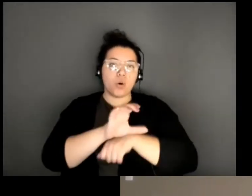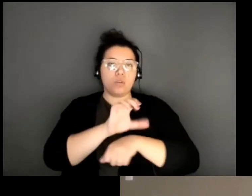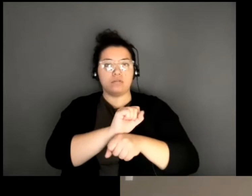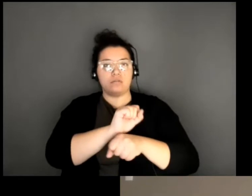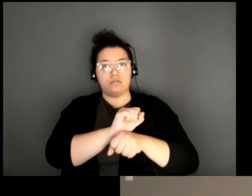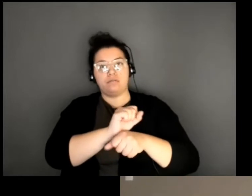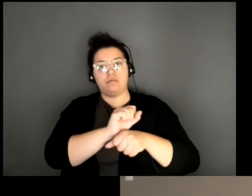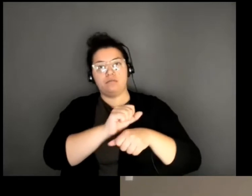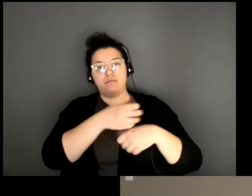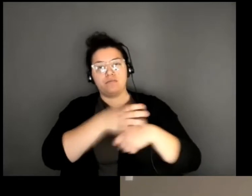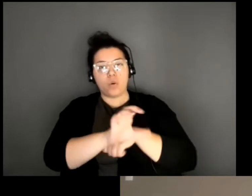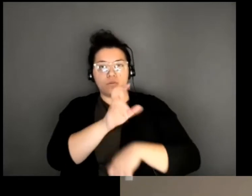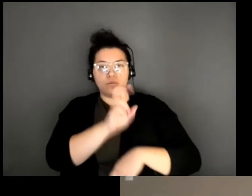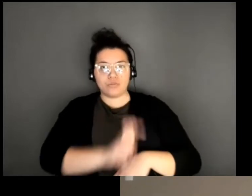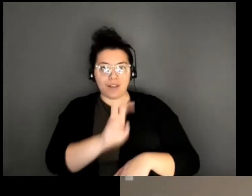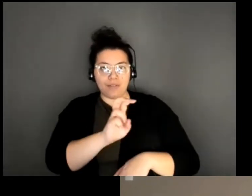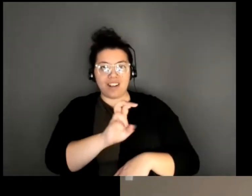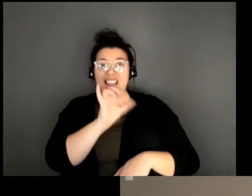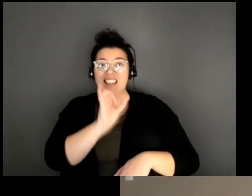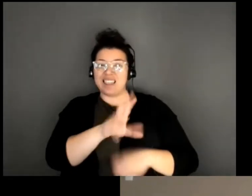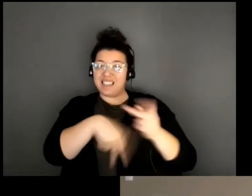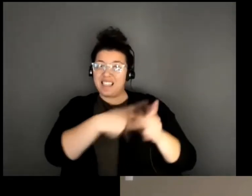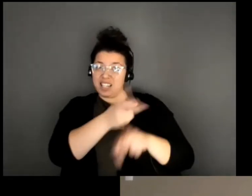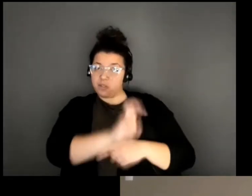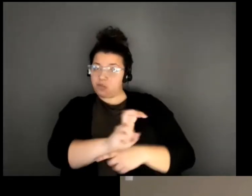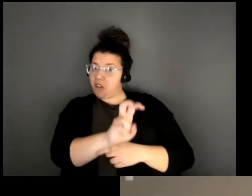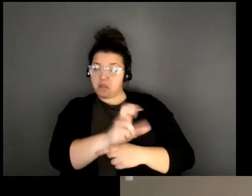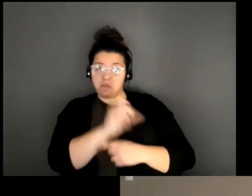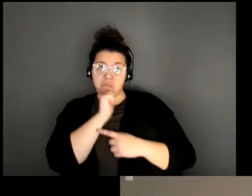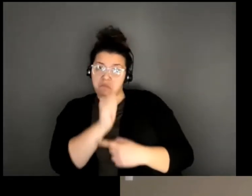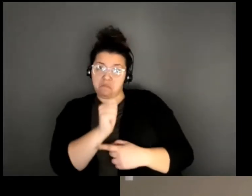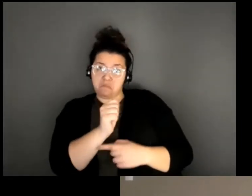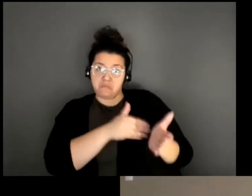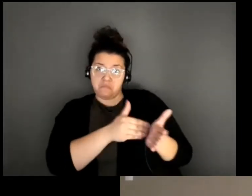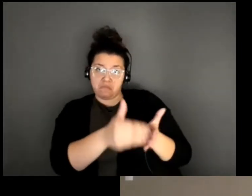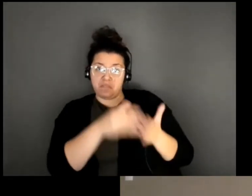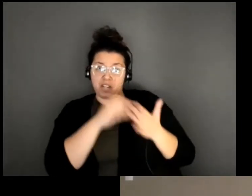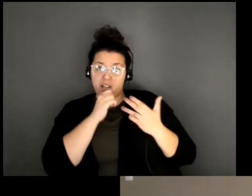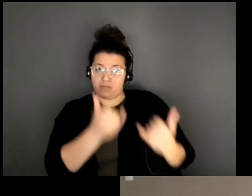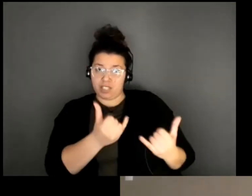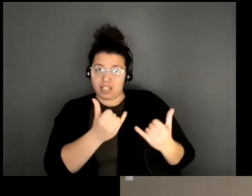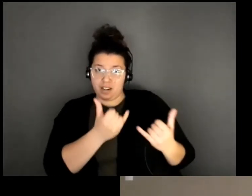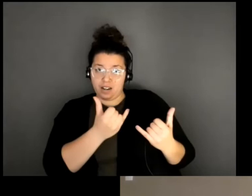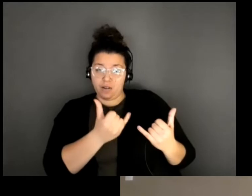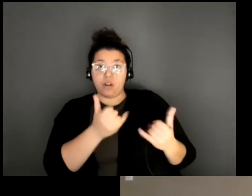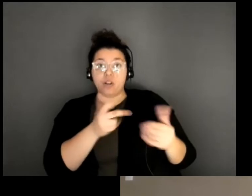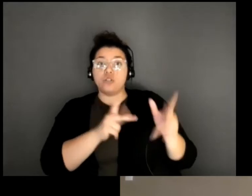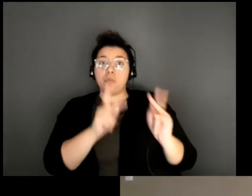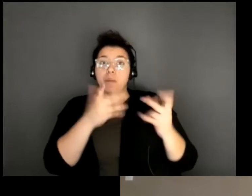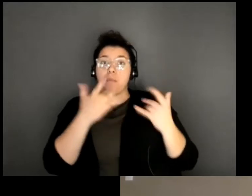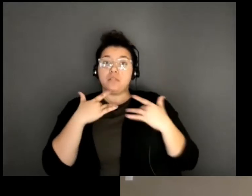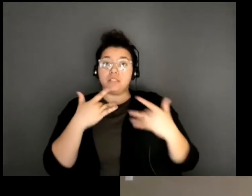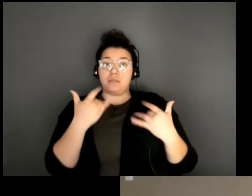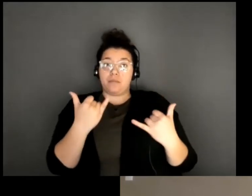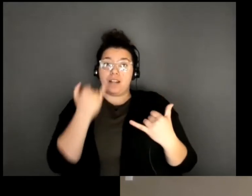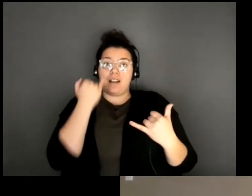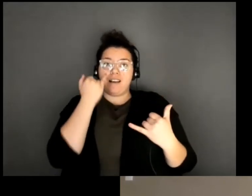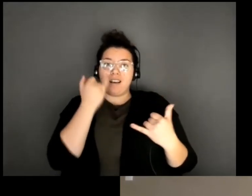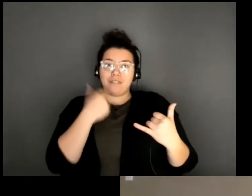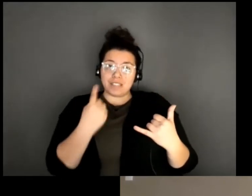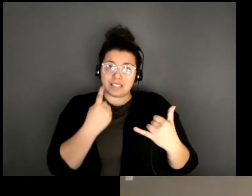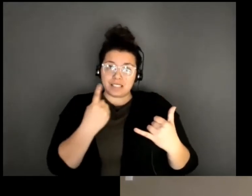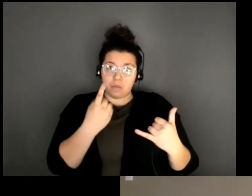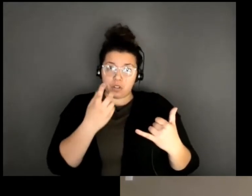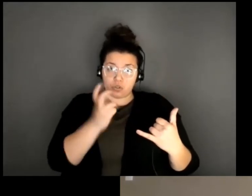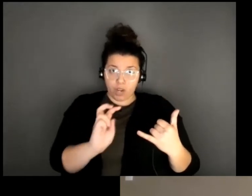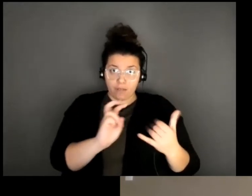that isn't happening right now. So we're fortunate in the regards that people who are traveling want to be there. And they are so excited to be